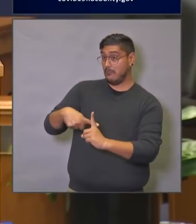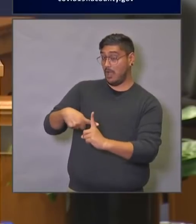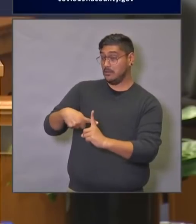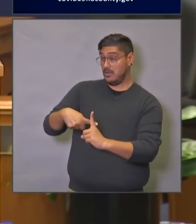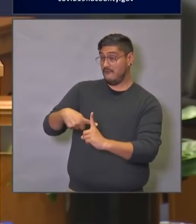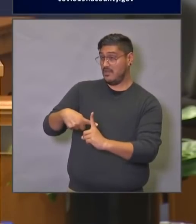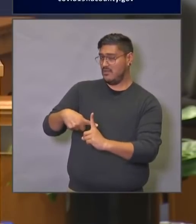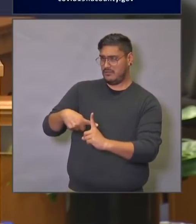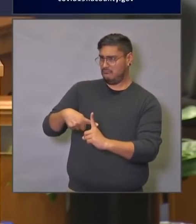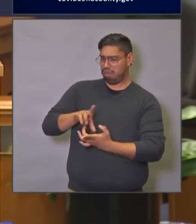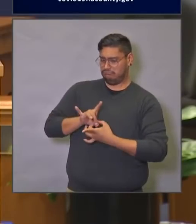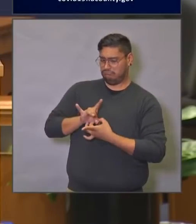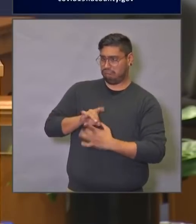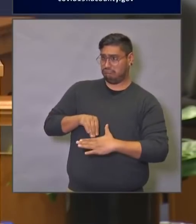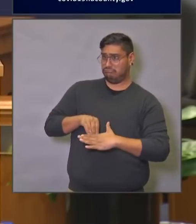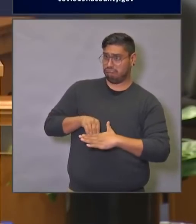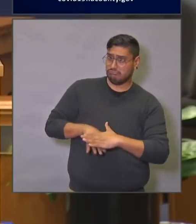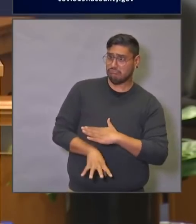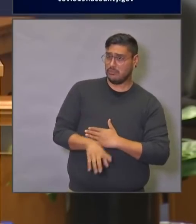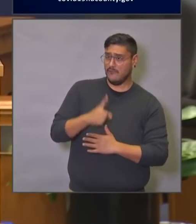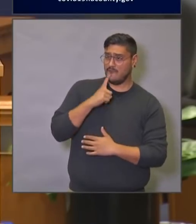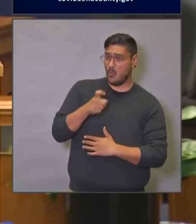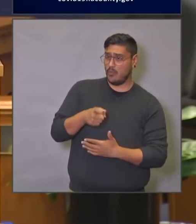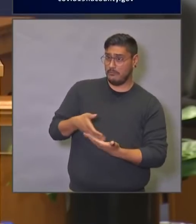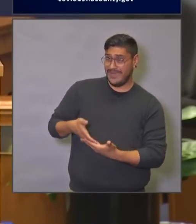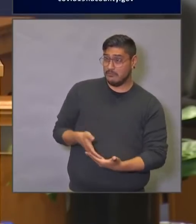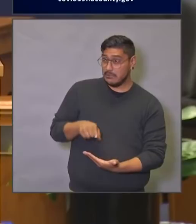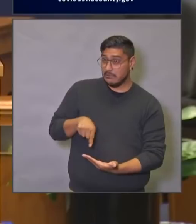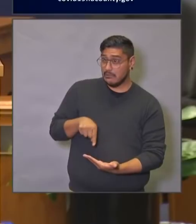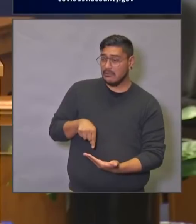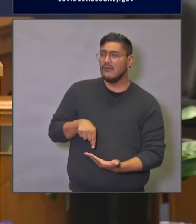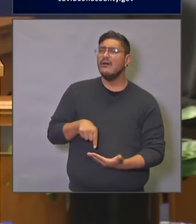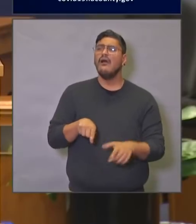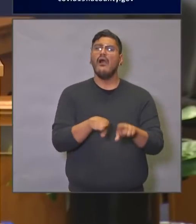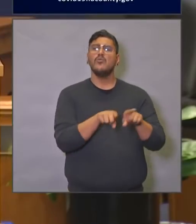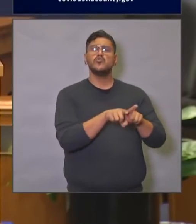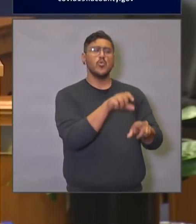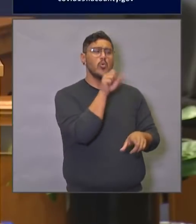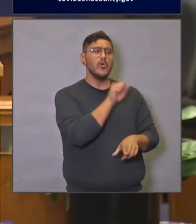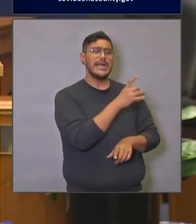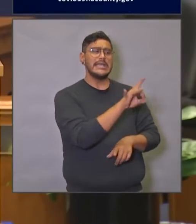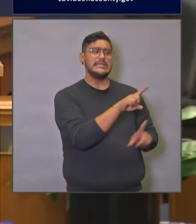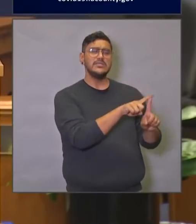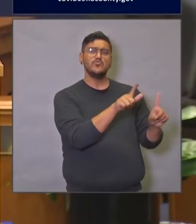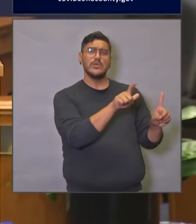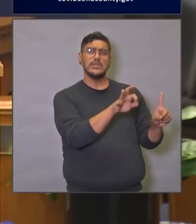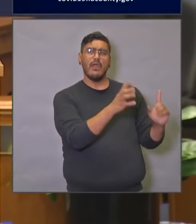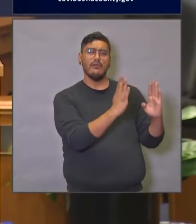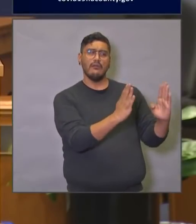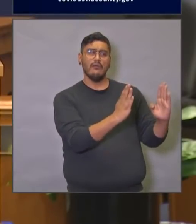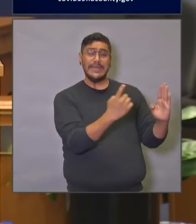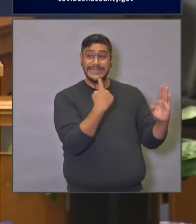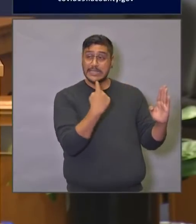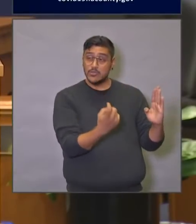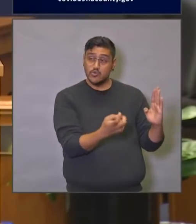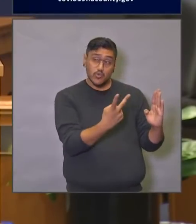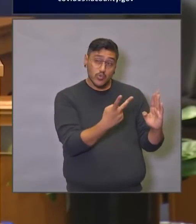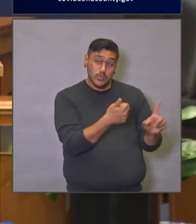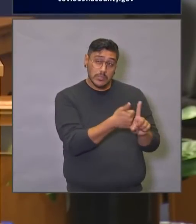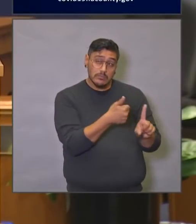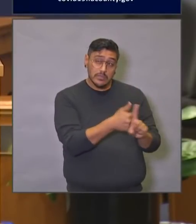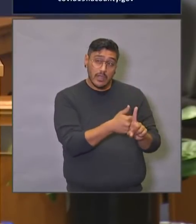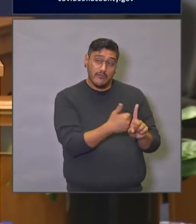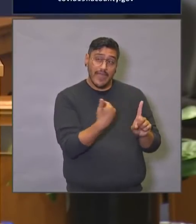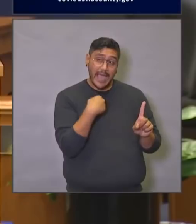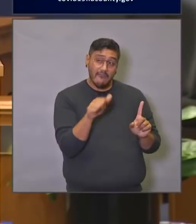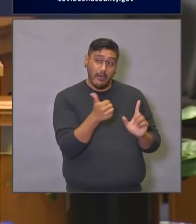wondering, in regards to the age group of 18 to 29-year-olds, 3 who died, you mentioned that 2 had underlying health conditions. Wondering if there's any